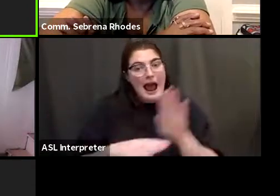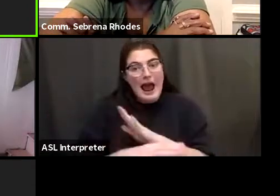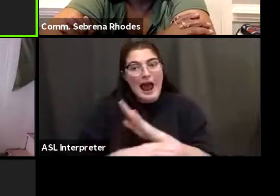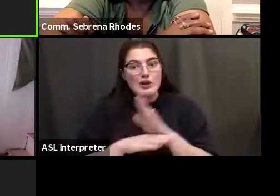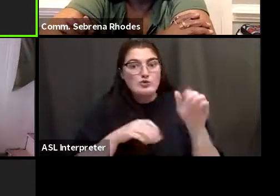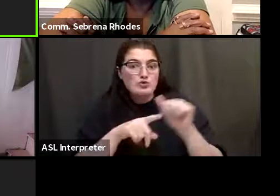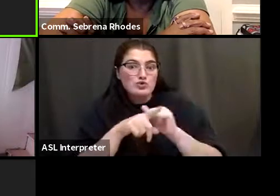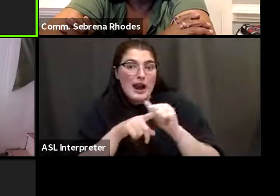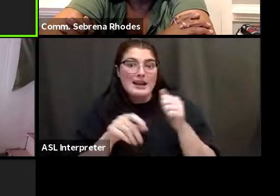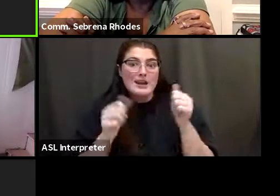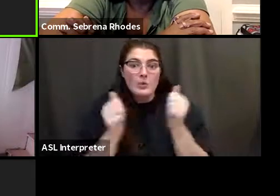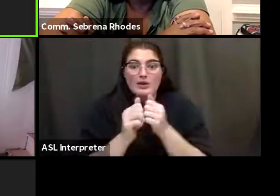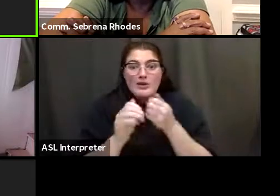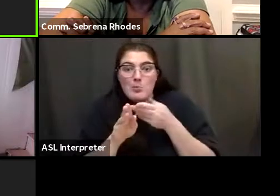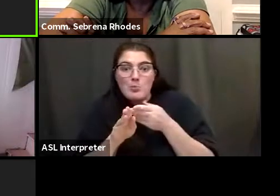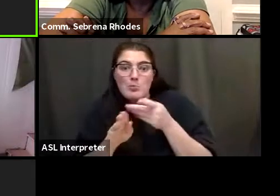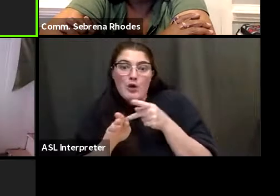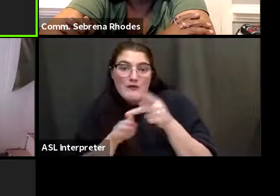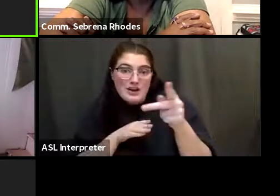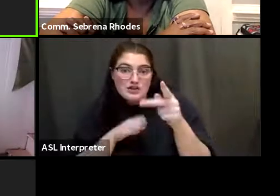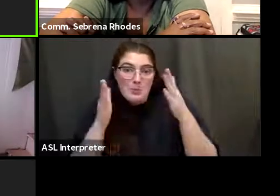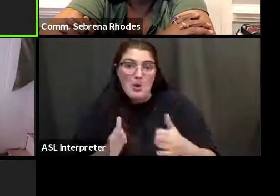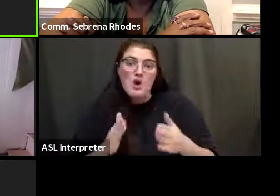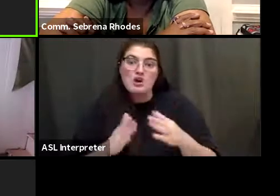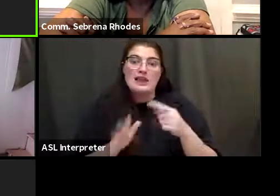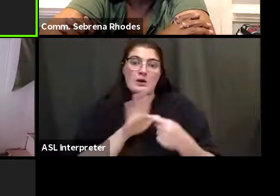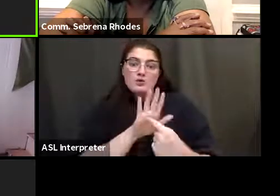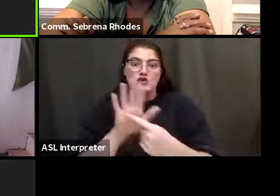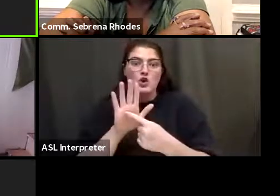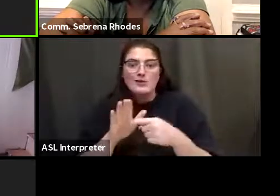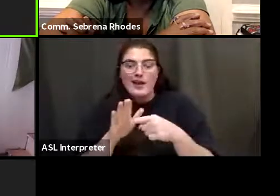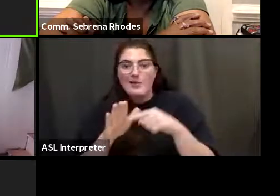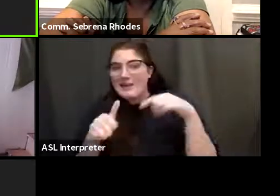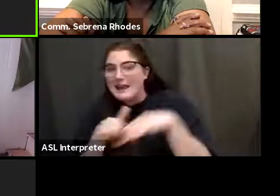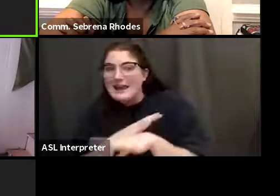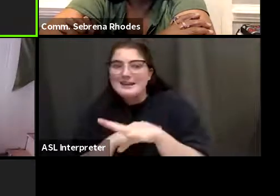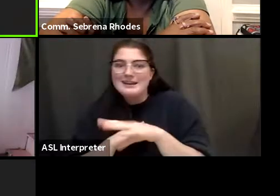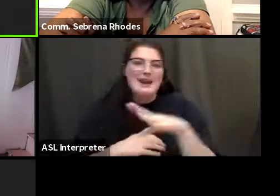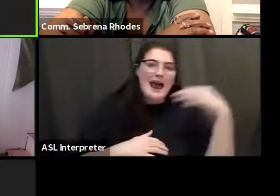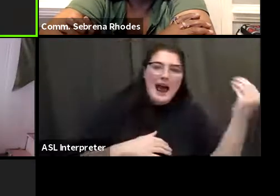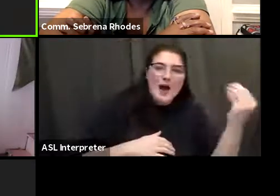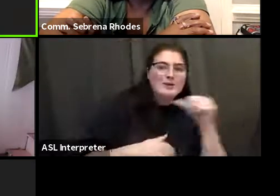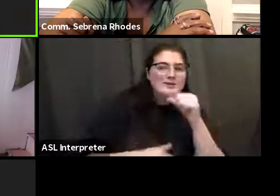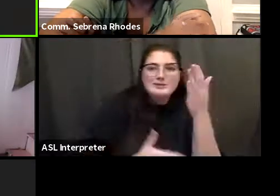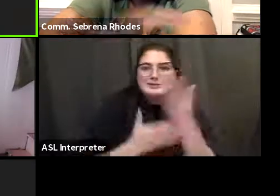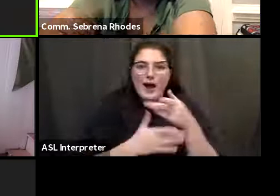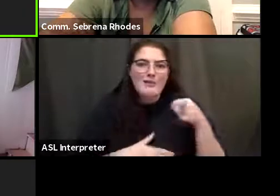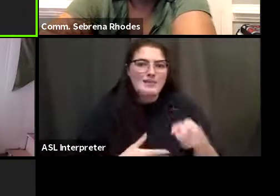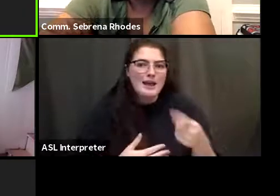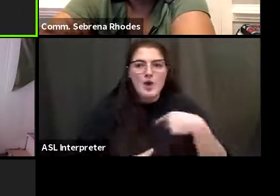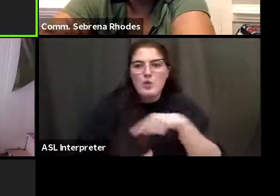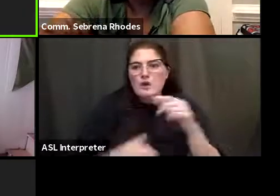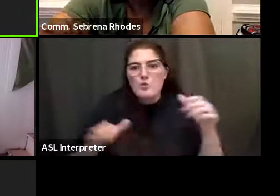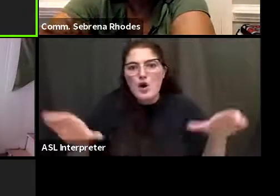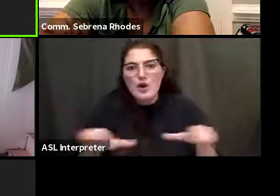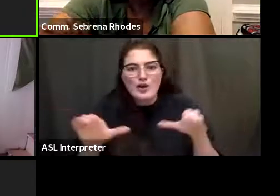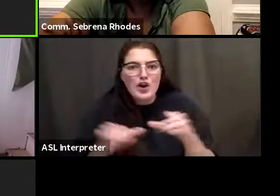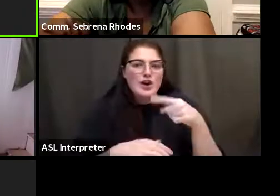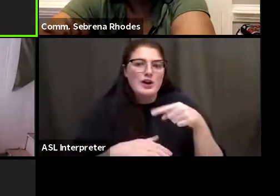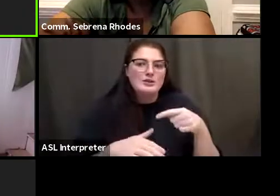person that'll show them the actual in and out, so that it just doesn't stop there. We'll encourage them